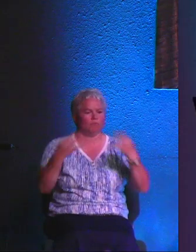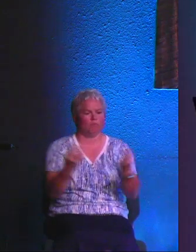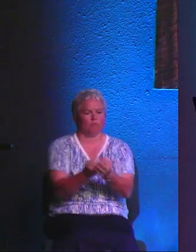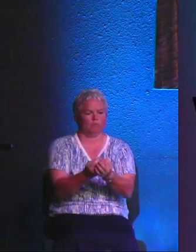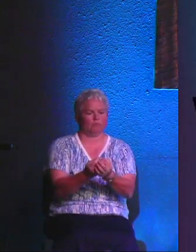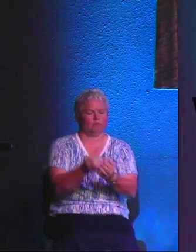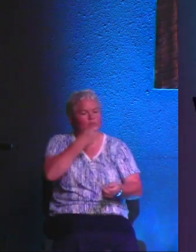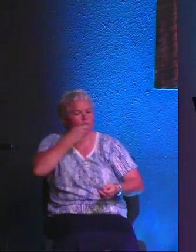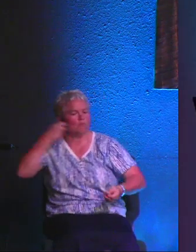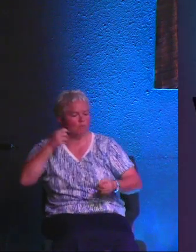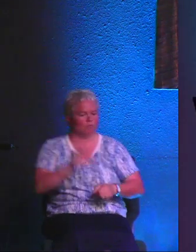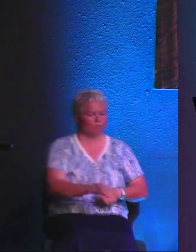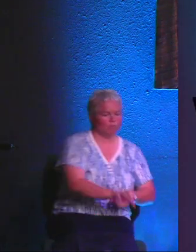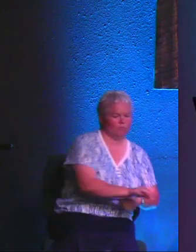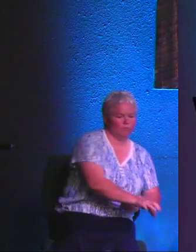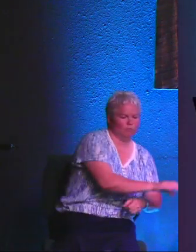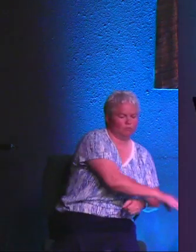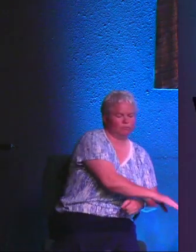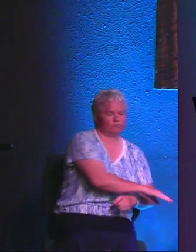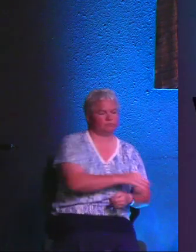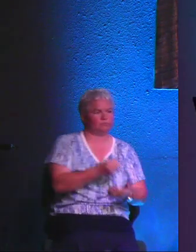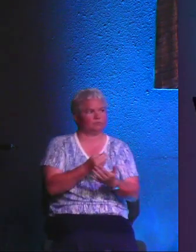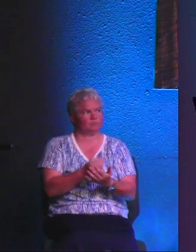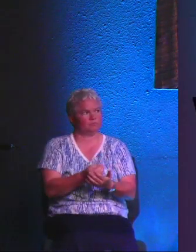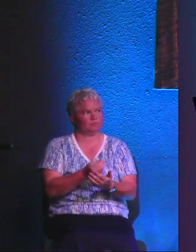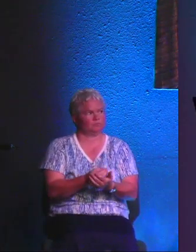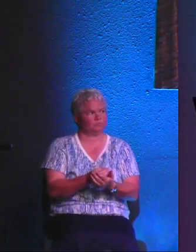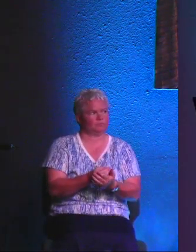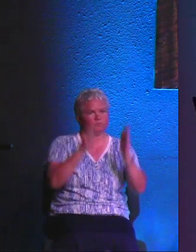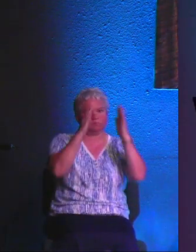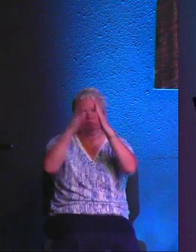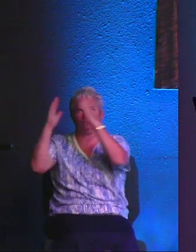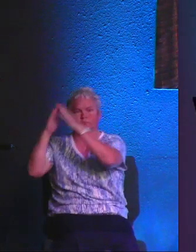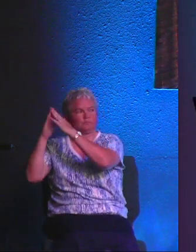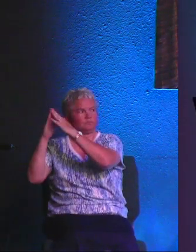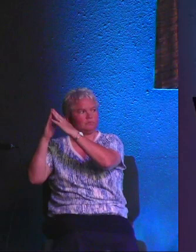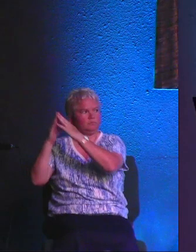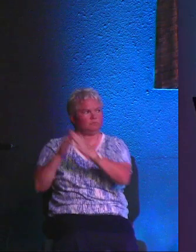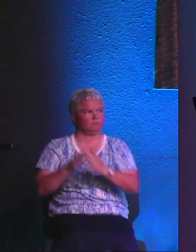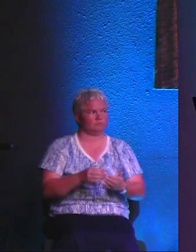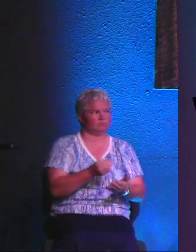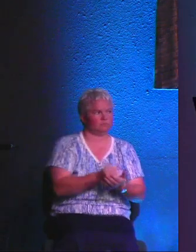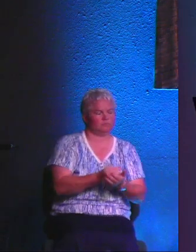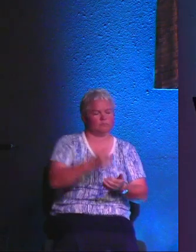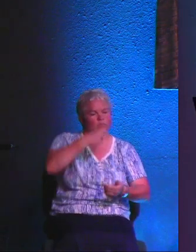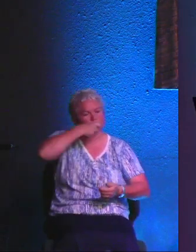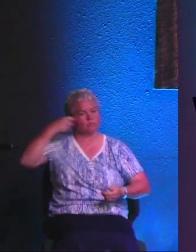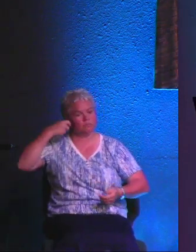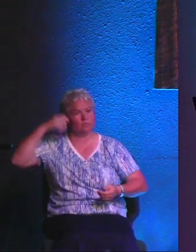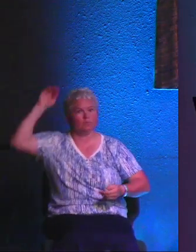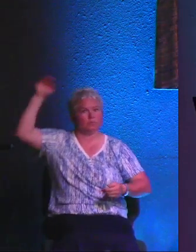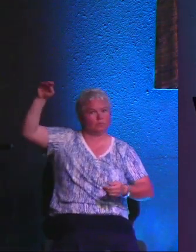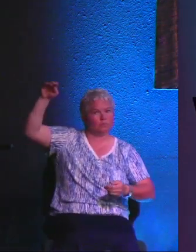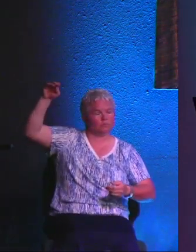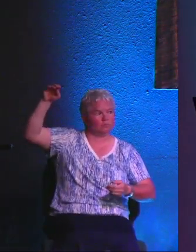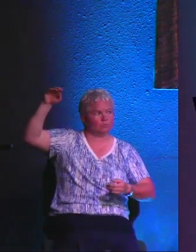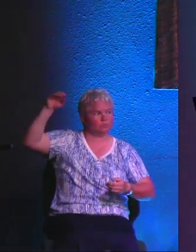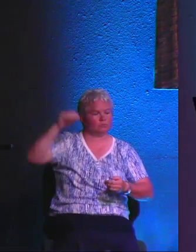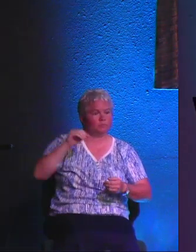families, abused children, loss of public resources, and so on. The cost of addiction is very